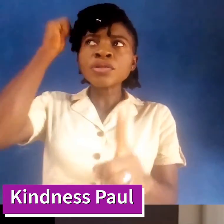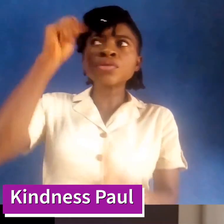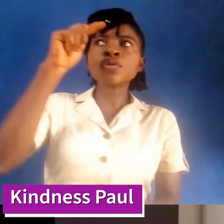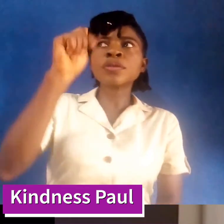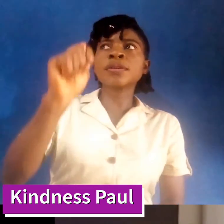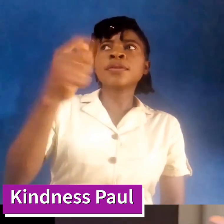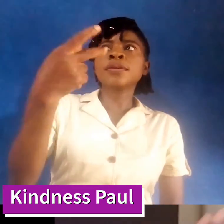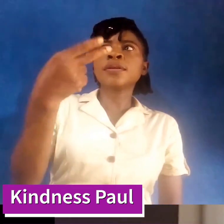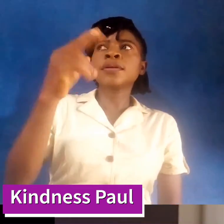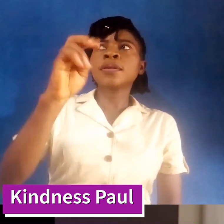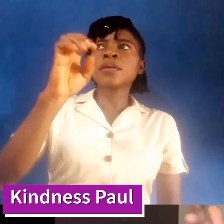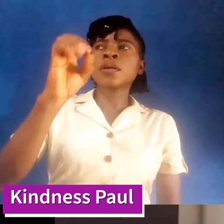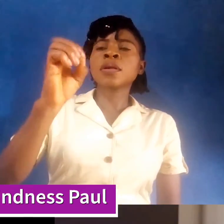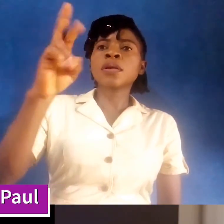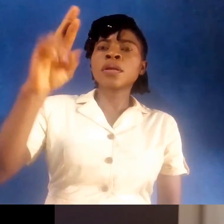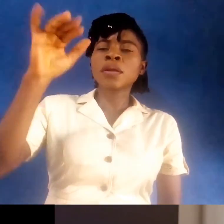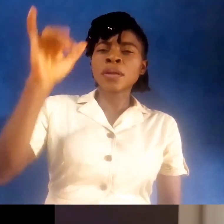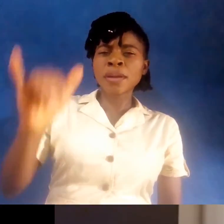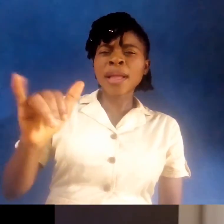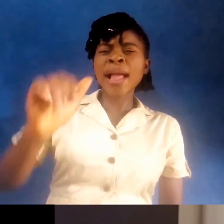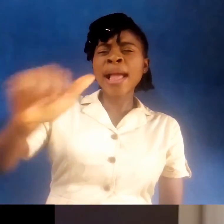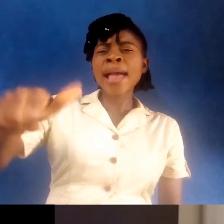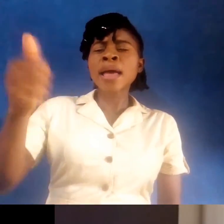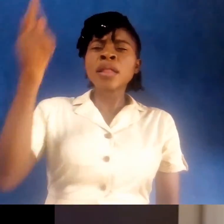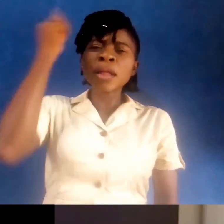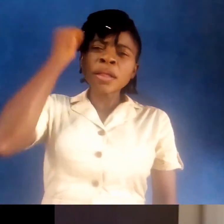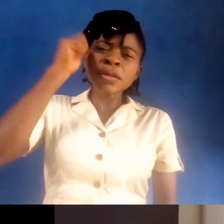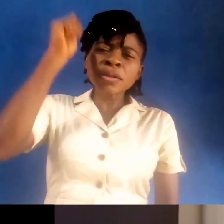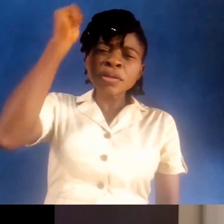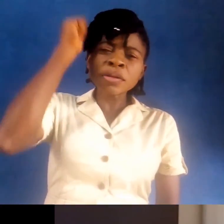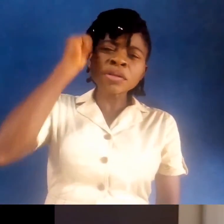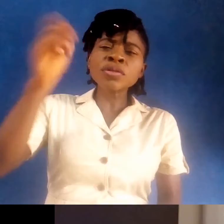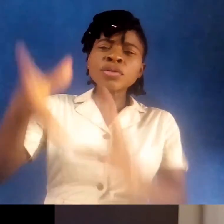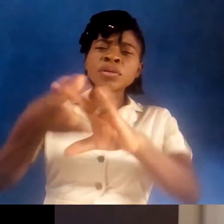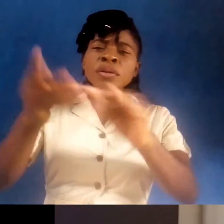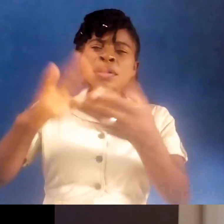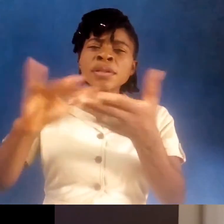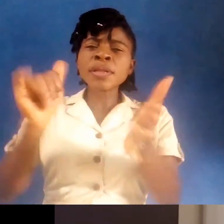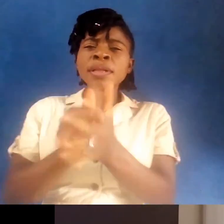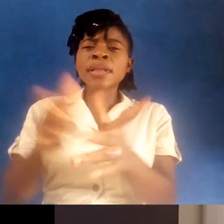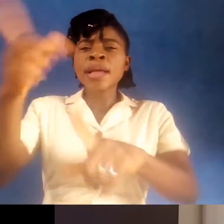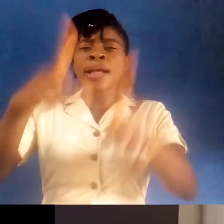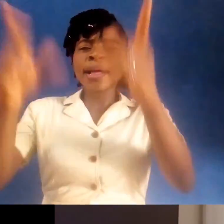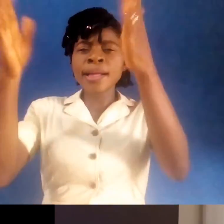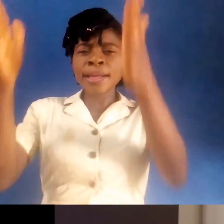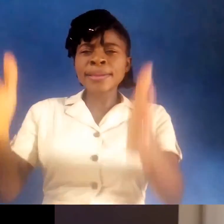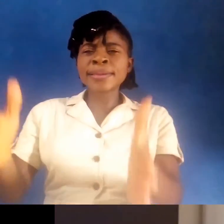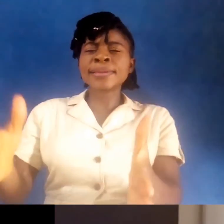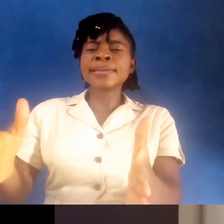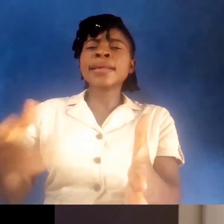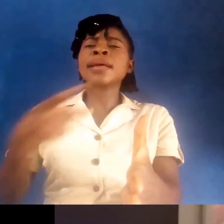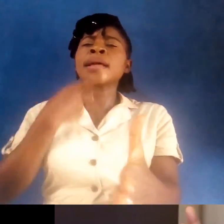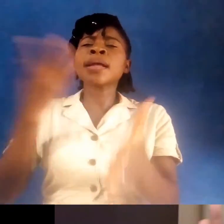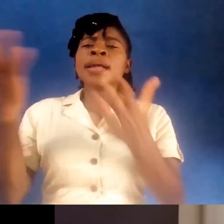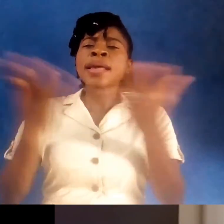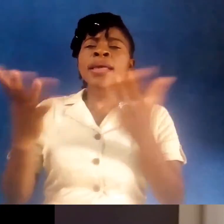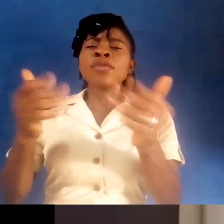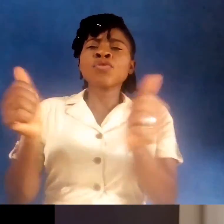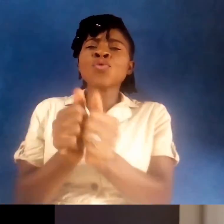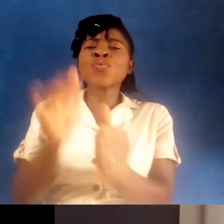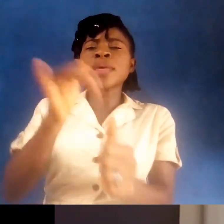later refuted. And another theory said signers gesture with their mouth, and this person